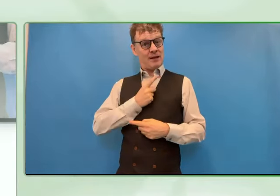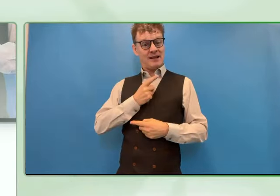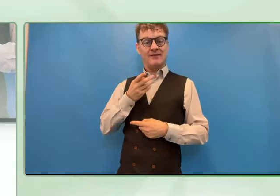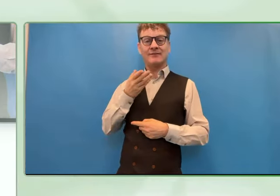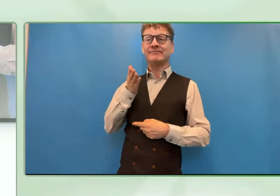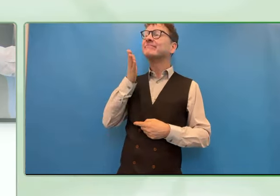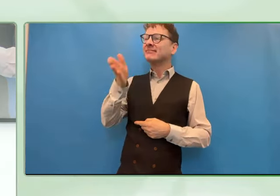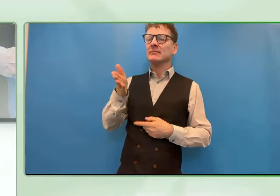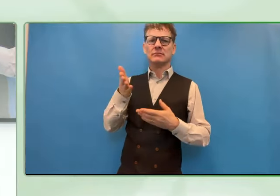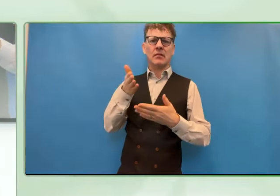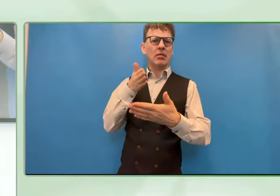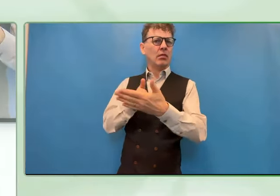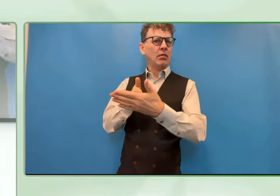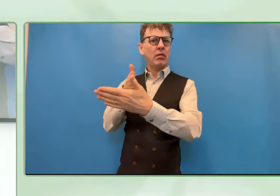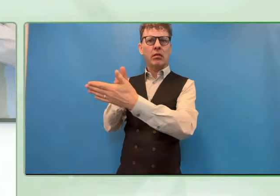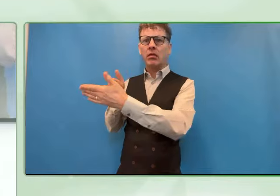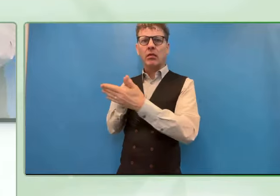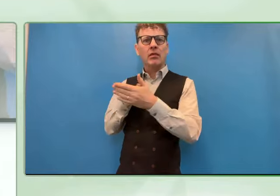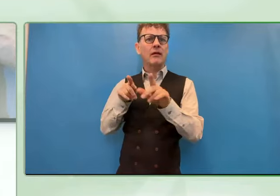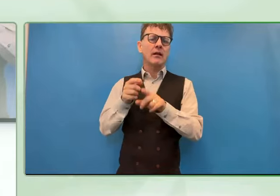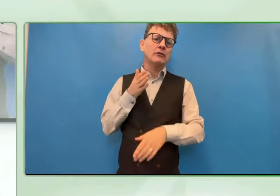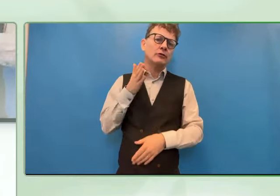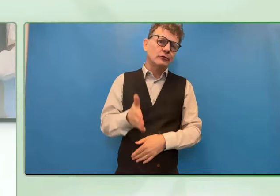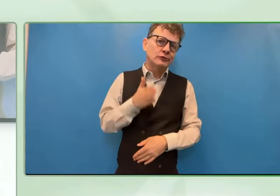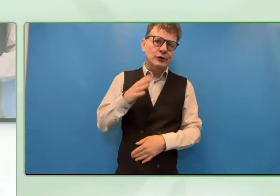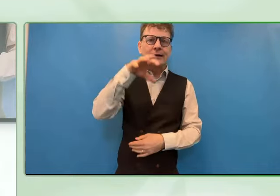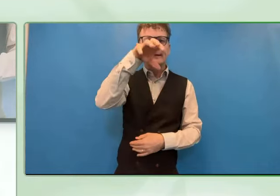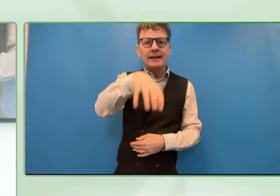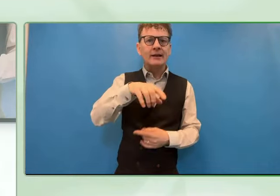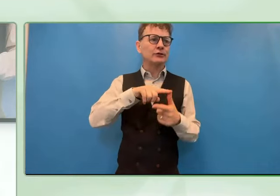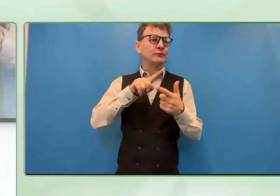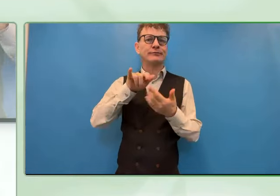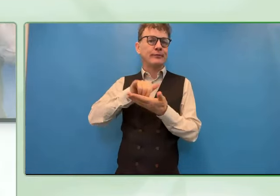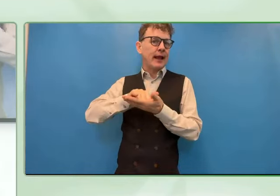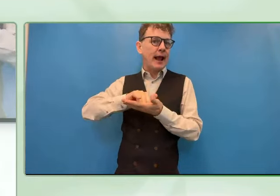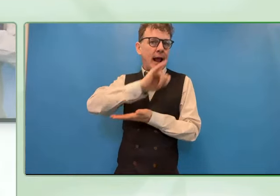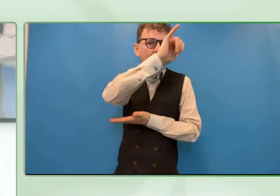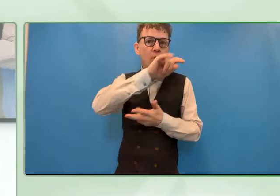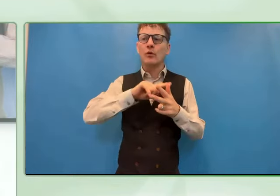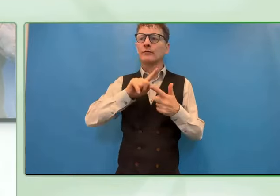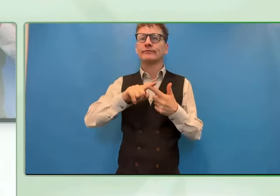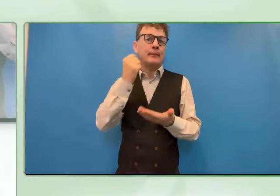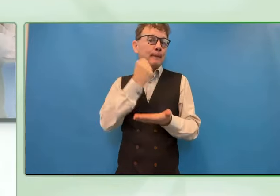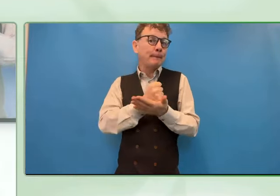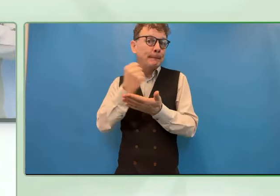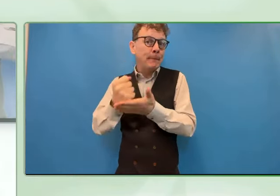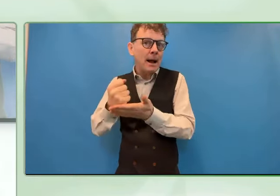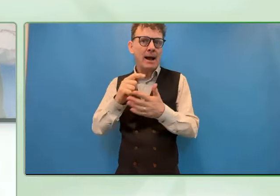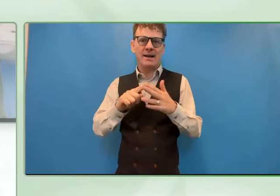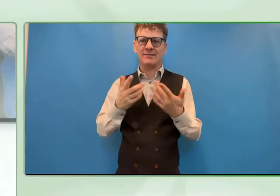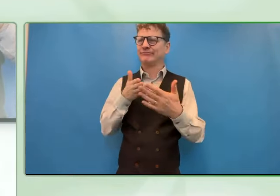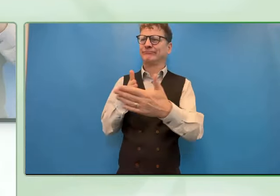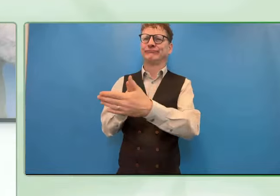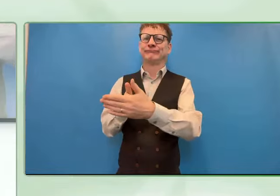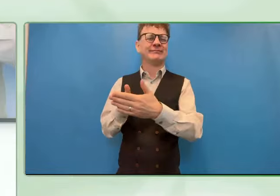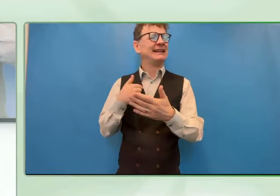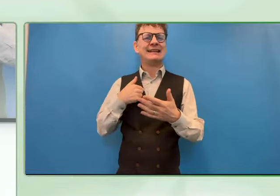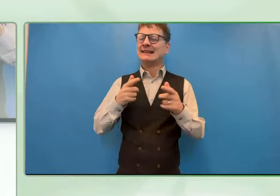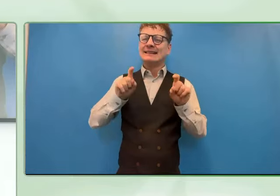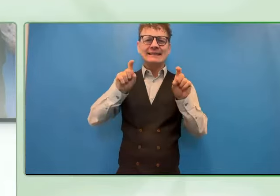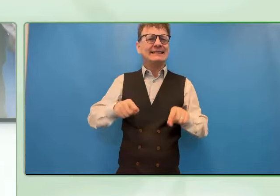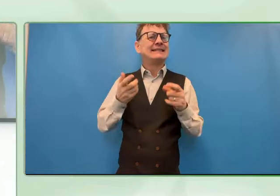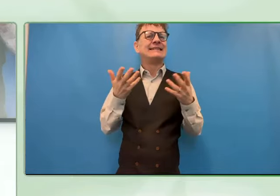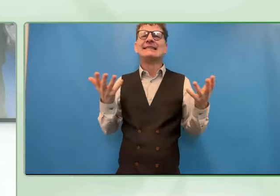like a metro station, an airport, a bank. They were still out of reach for me. So we thought we need to do something very practical here when it comes to